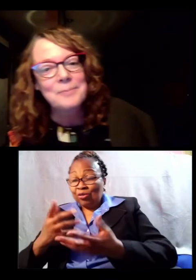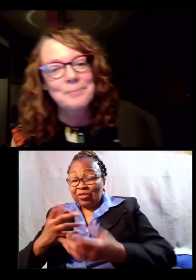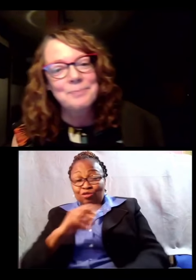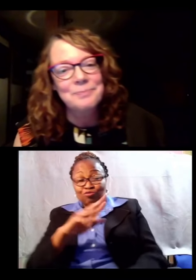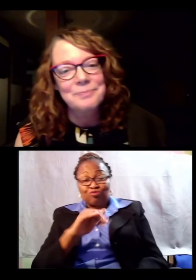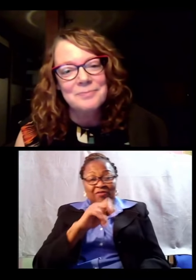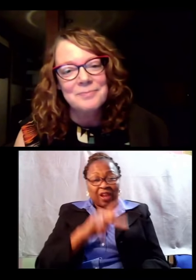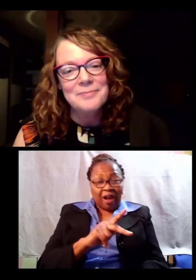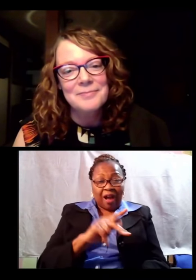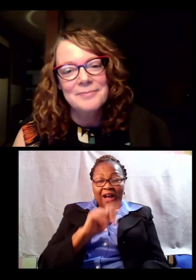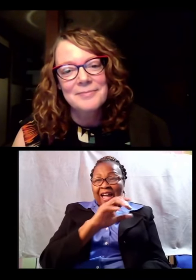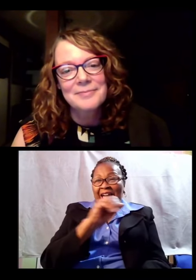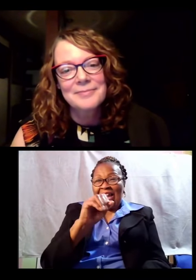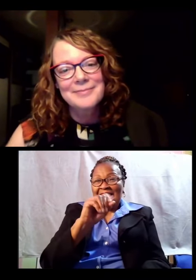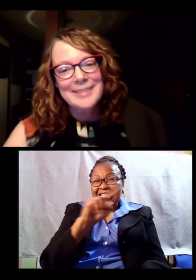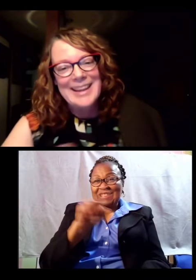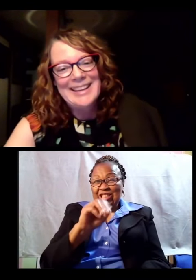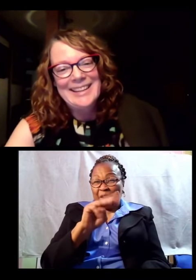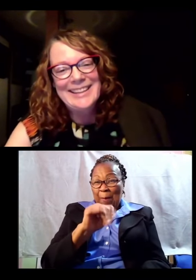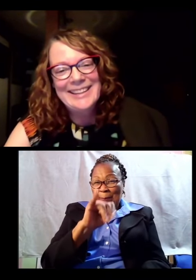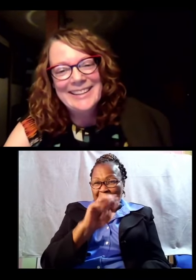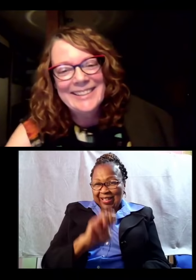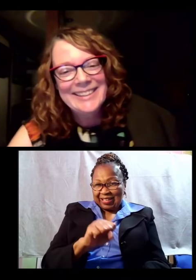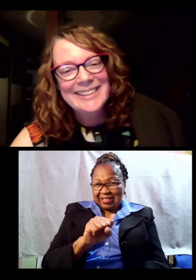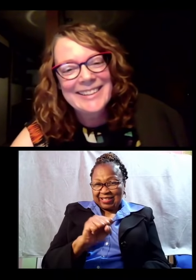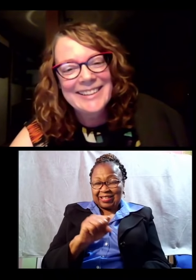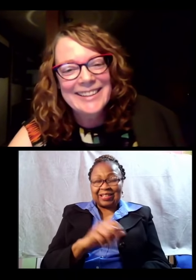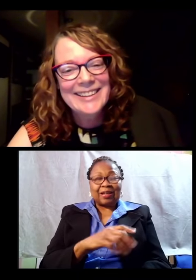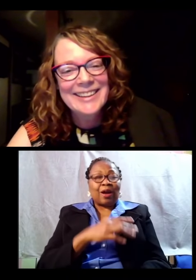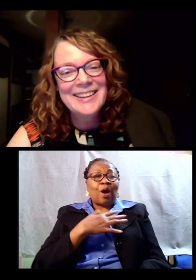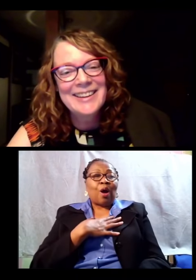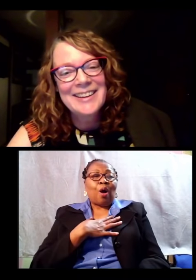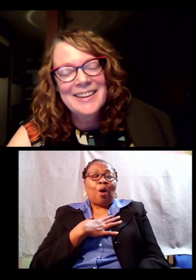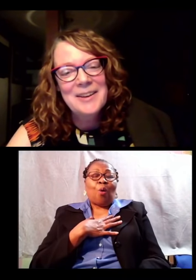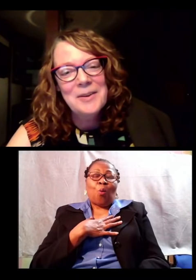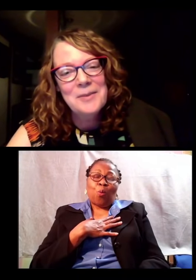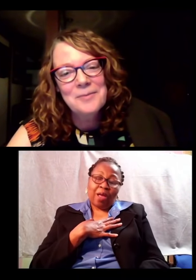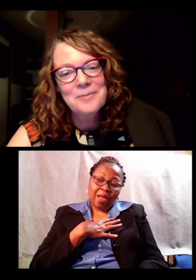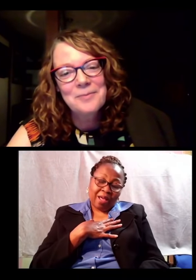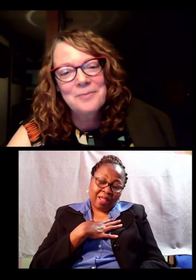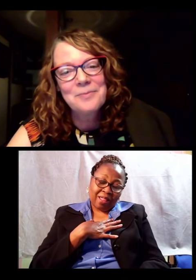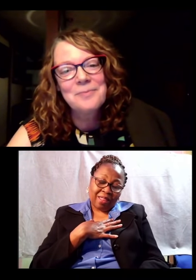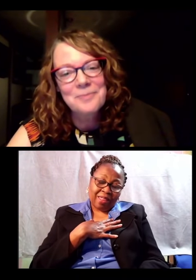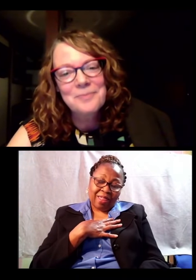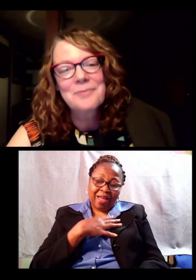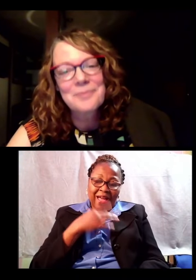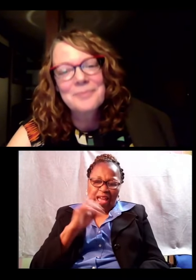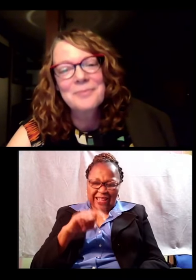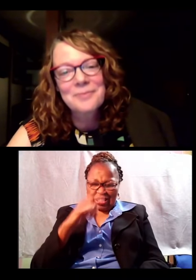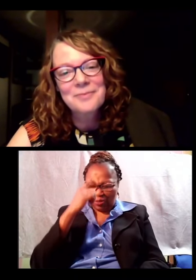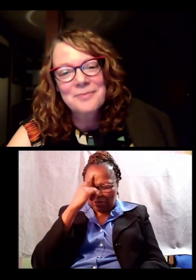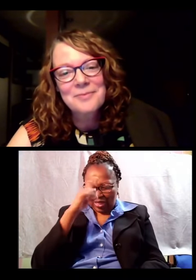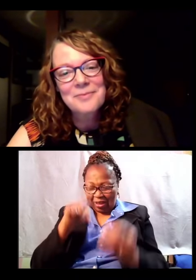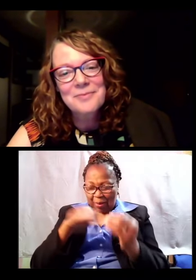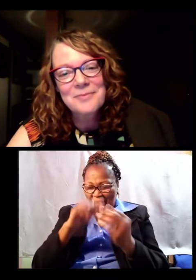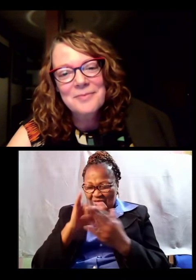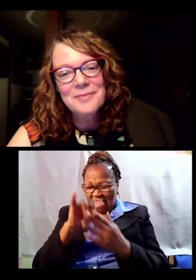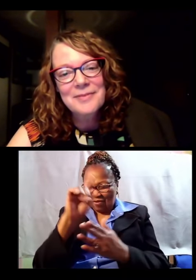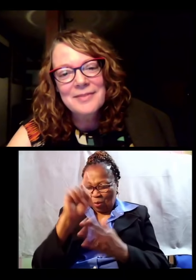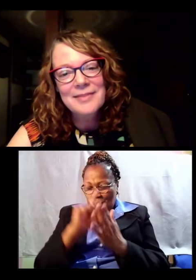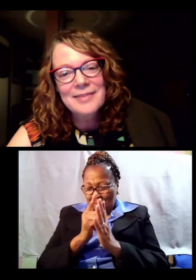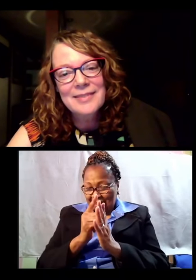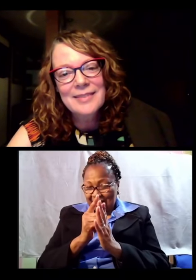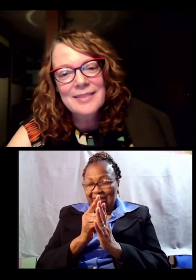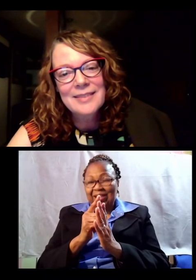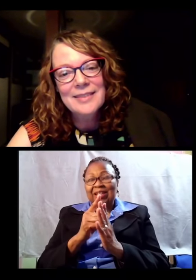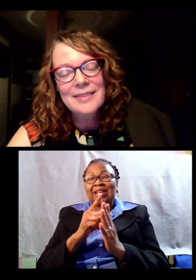zombies? Well, I think we need to think about that for about 1 minute. The cult classic,